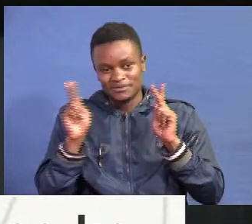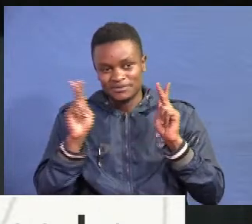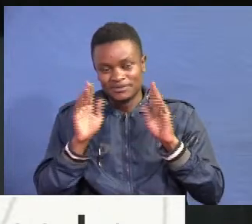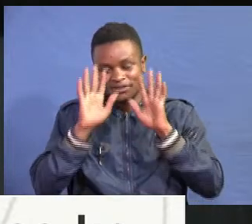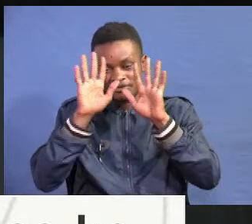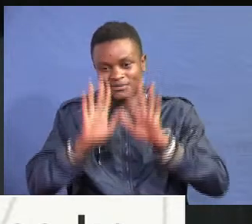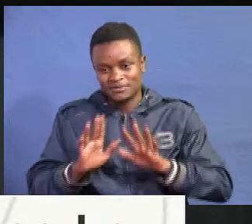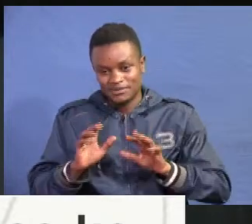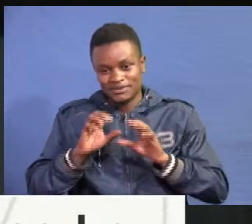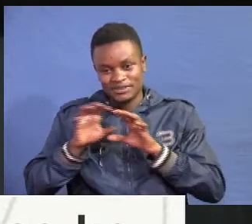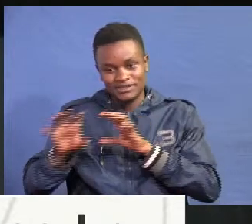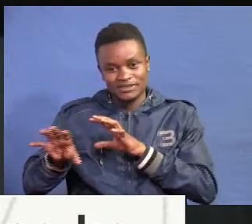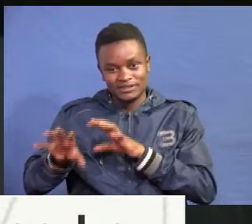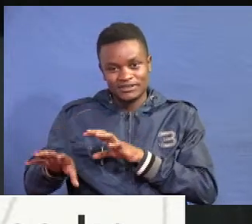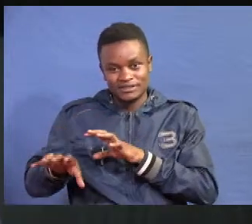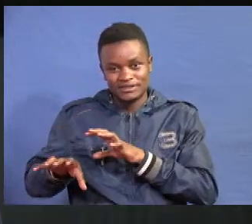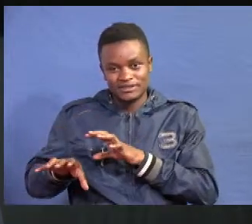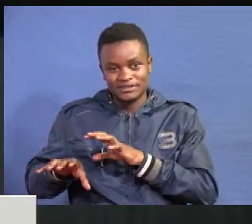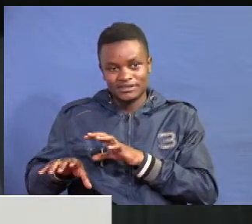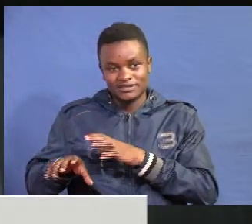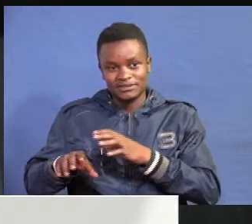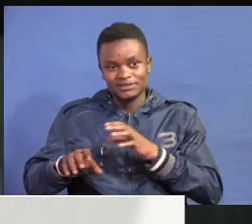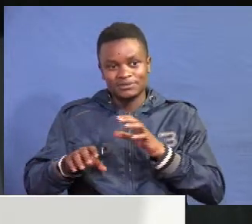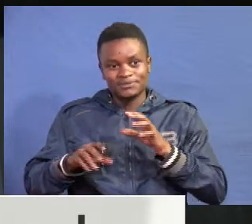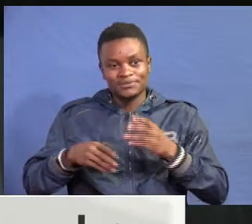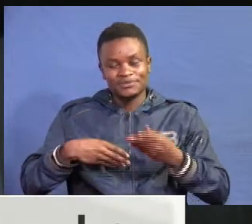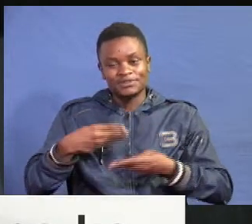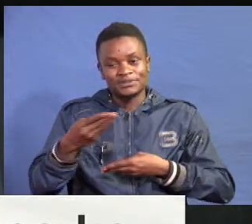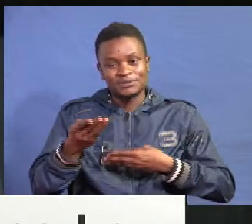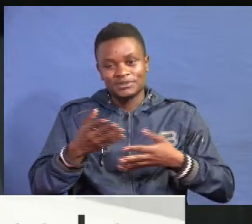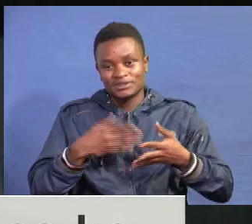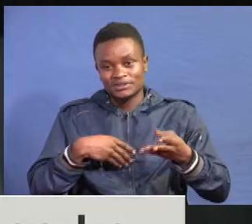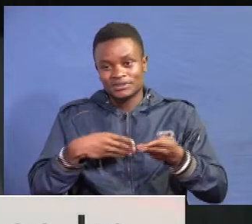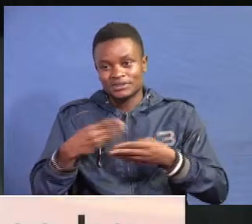sector, which is contributing up to